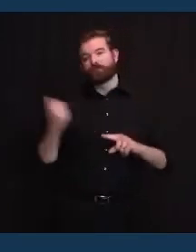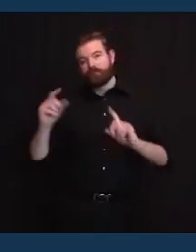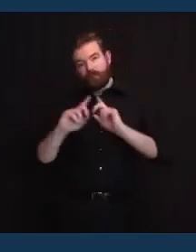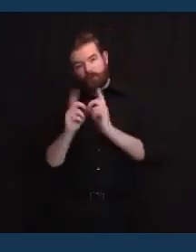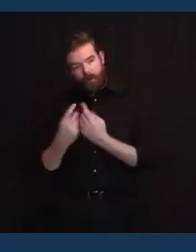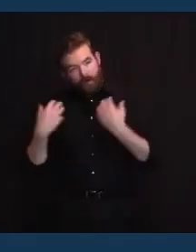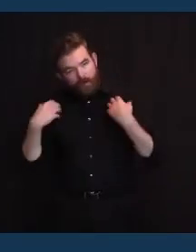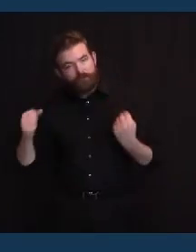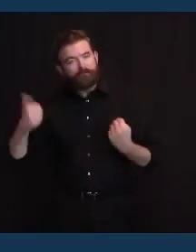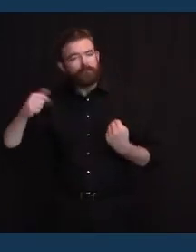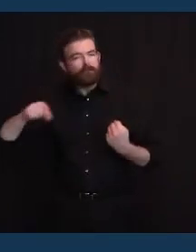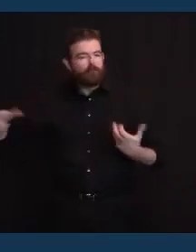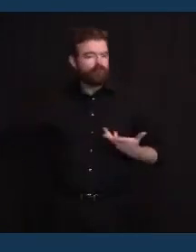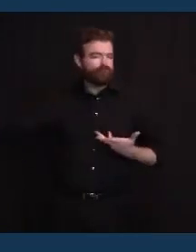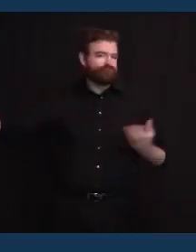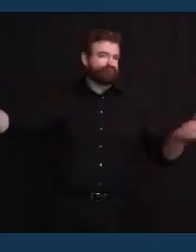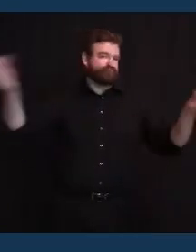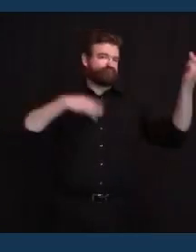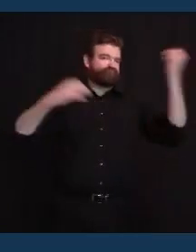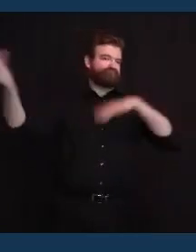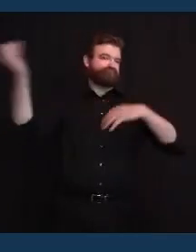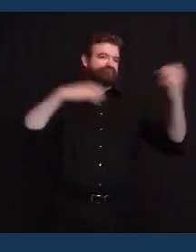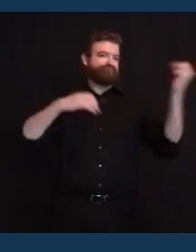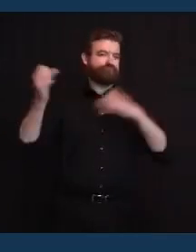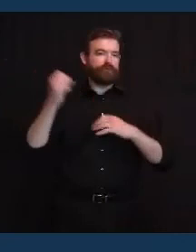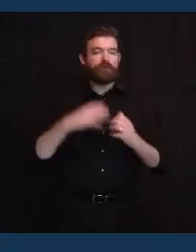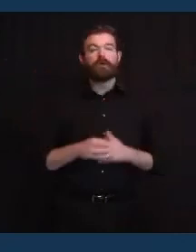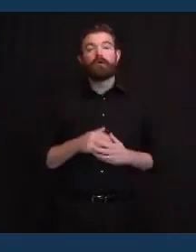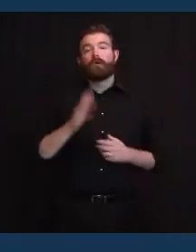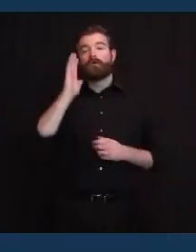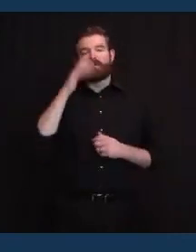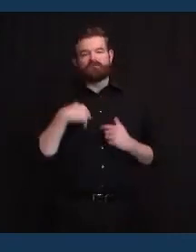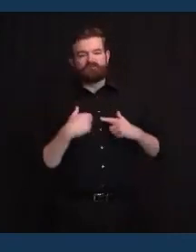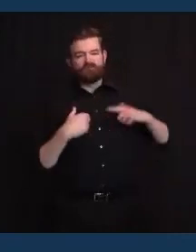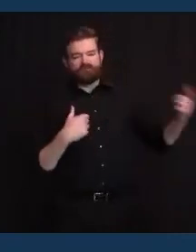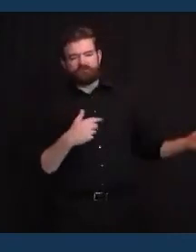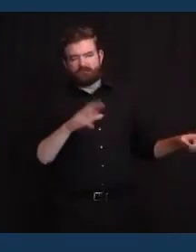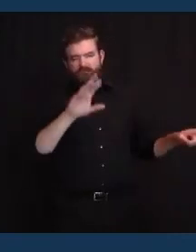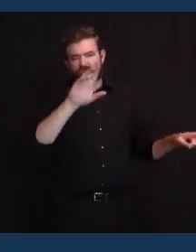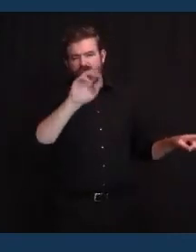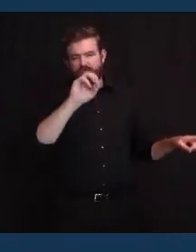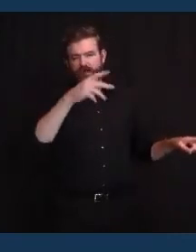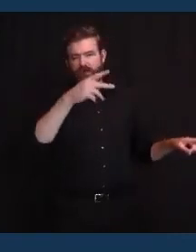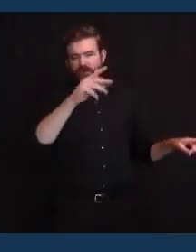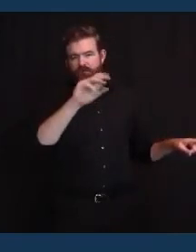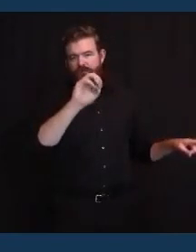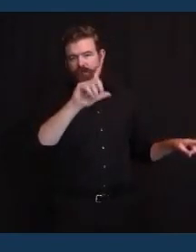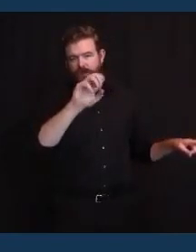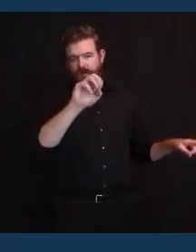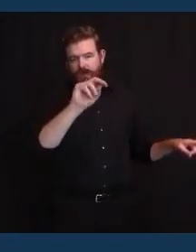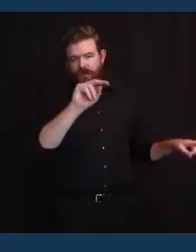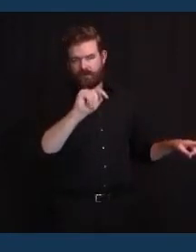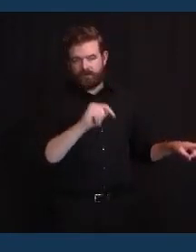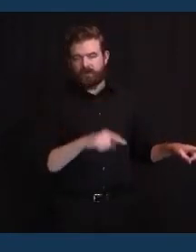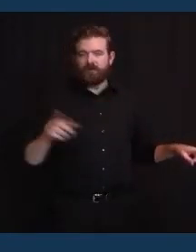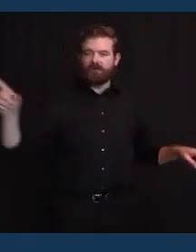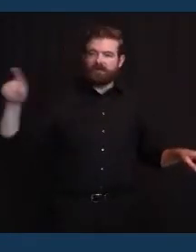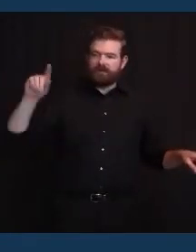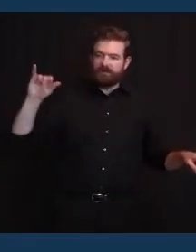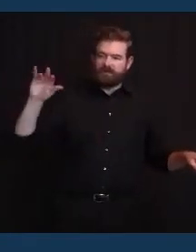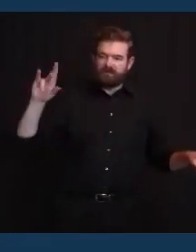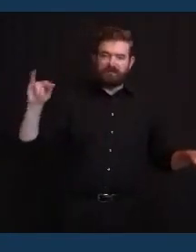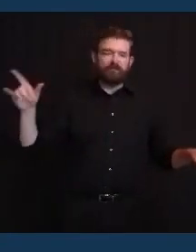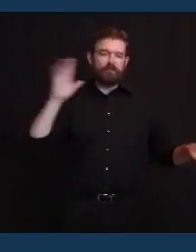base. And those principles are fourfold. First, ensuring a conducive and open atmosphere for learning.